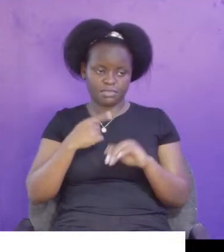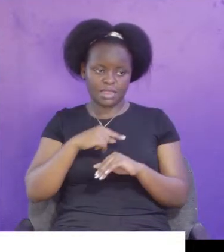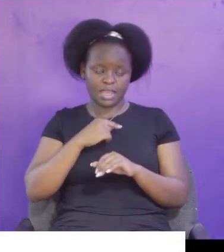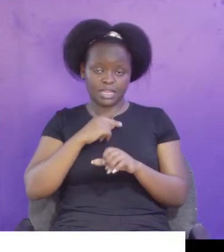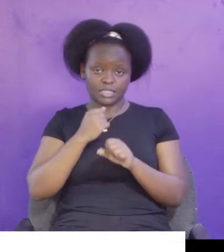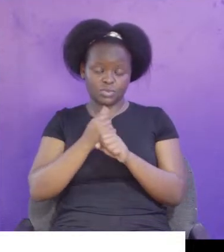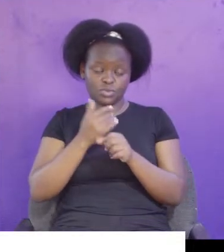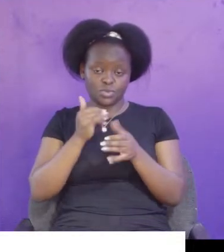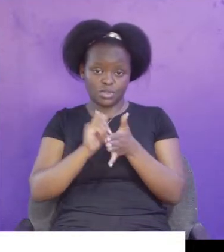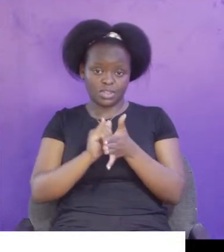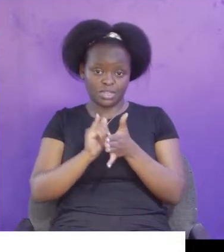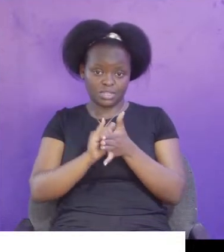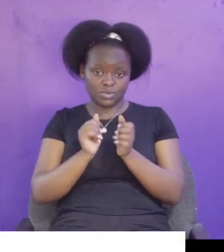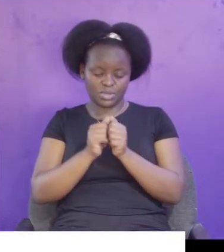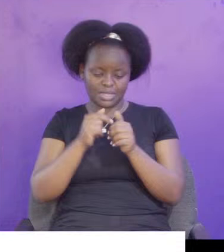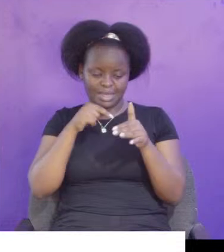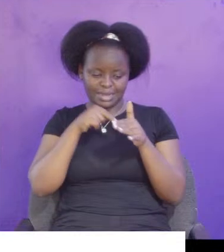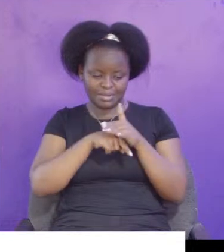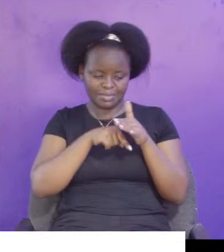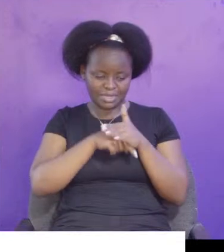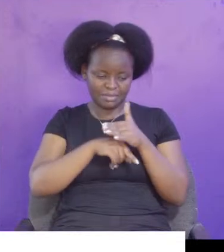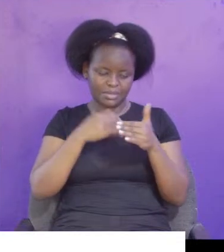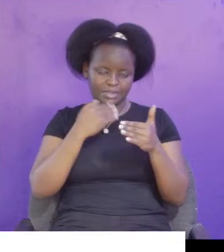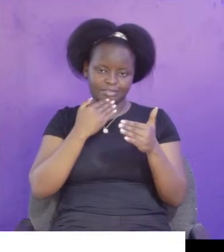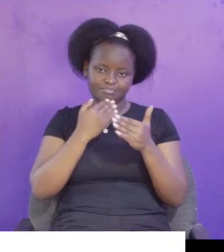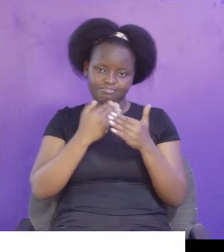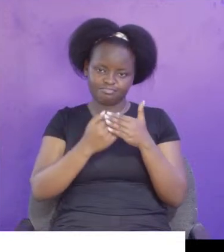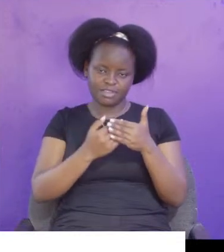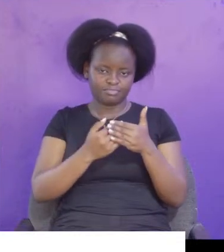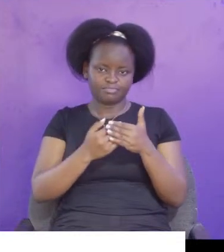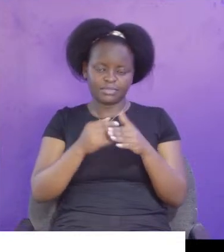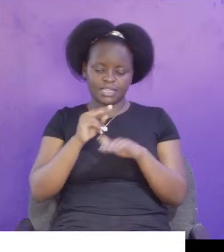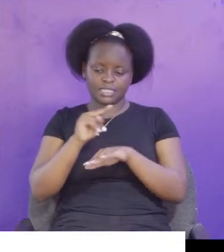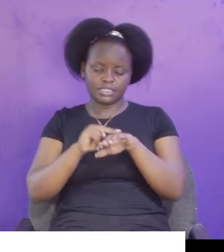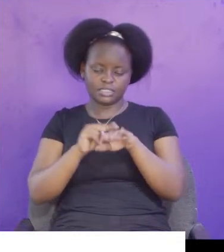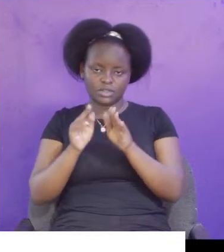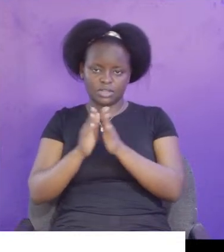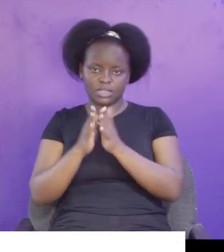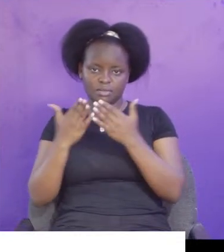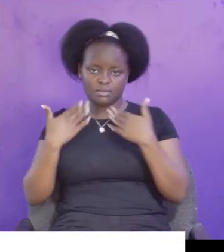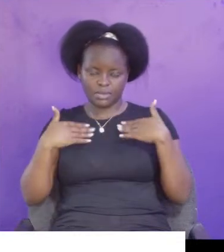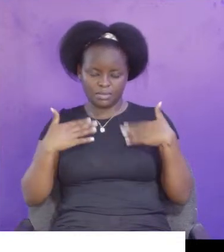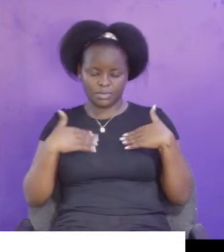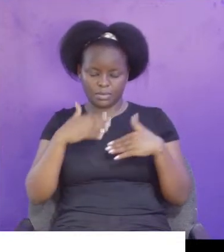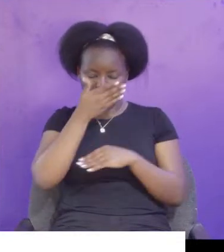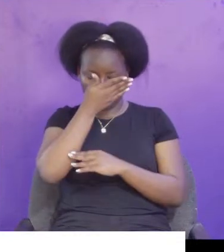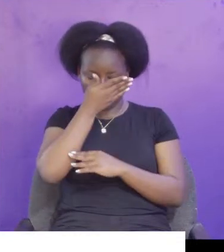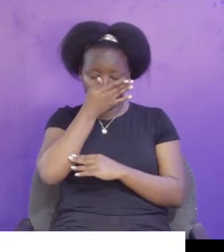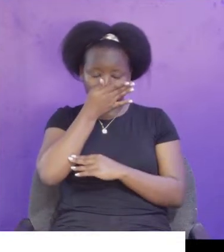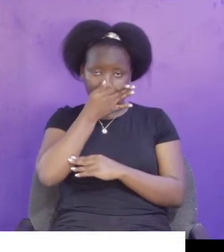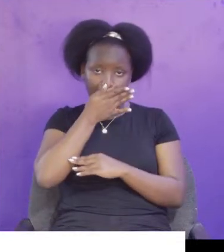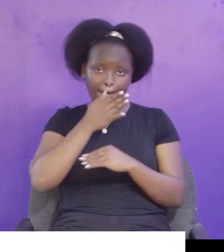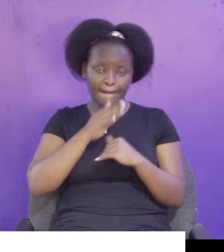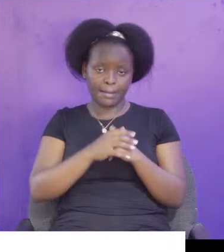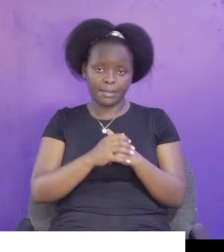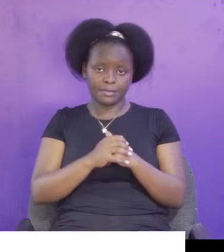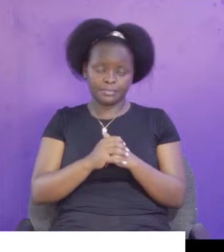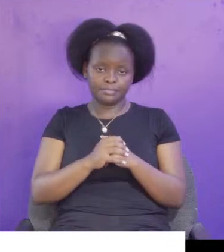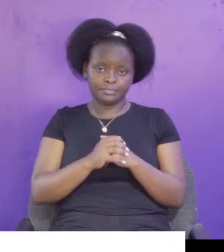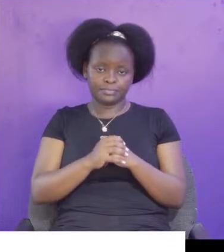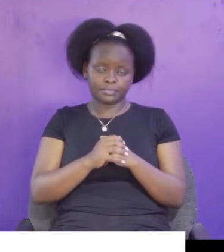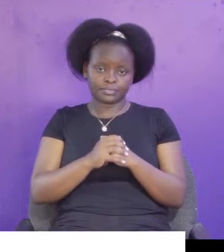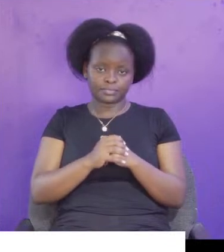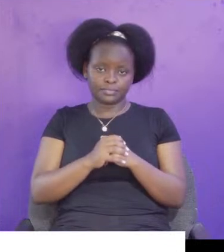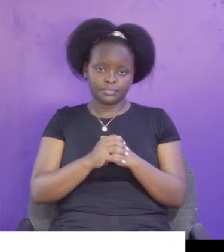the deepest gratitude as a nation and as a people. We grieve your loss. We